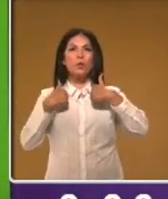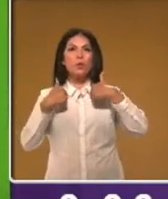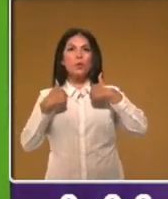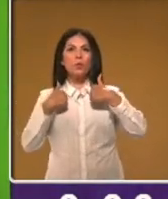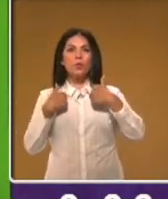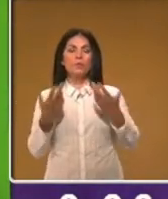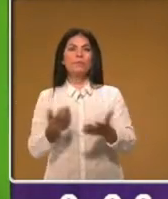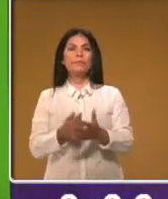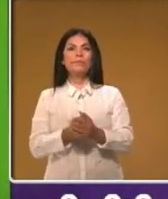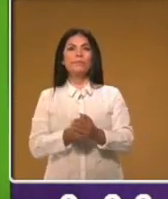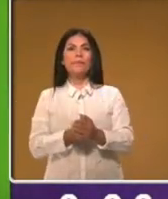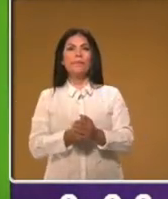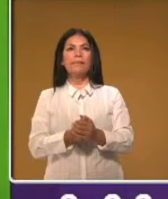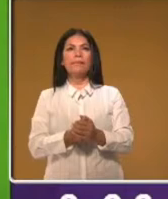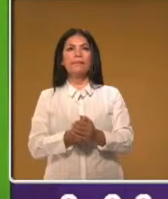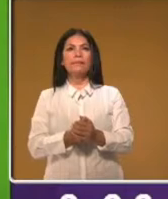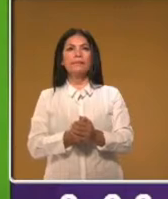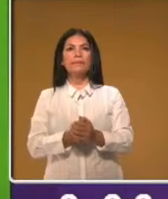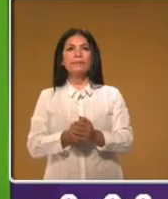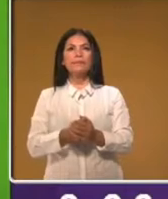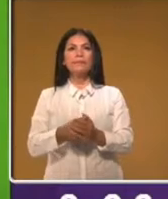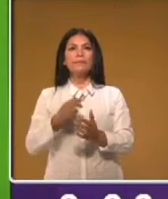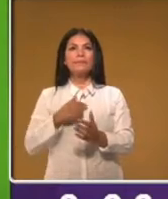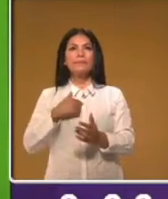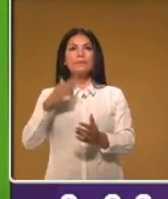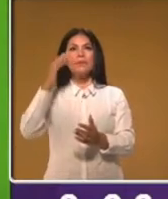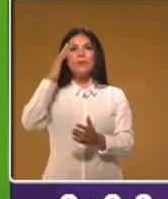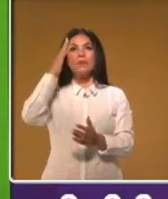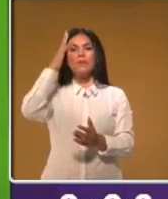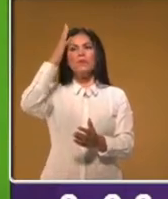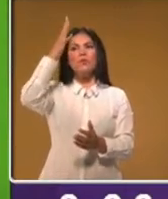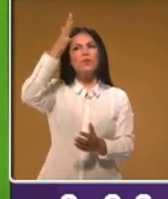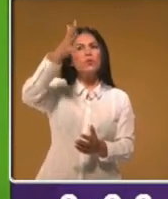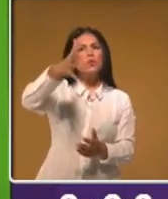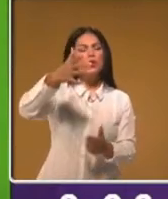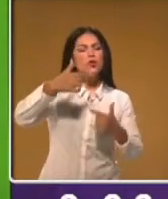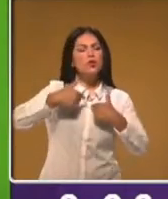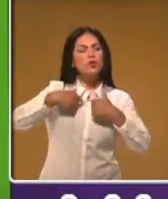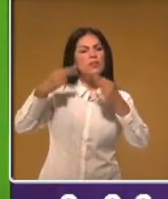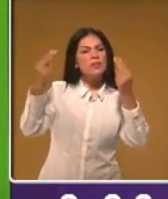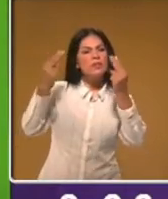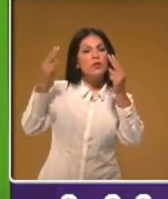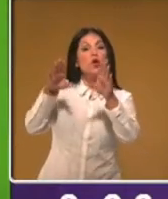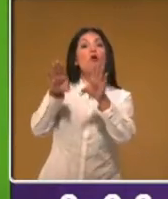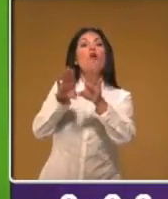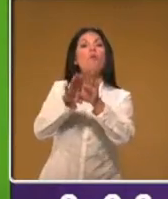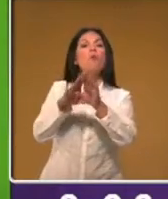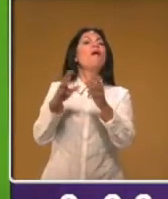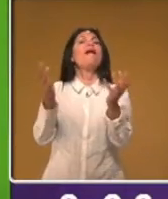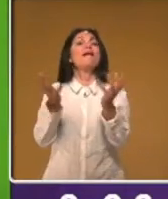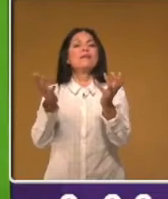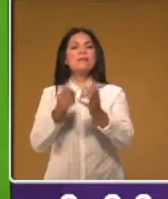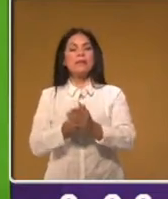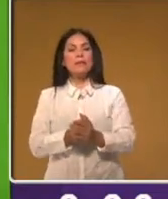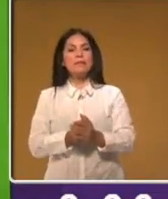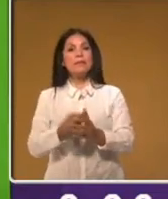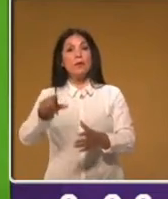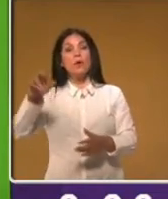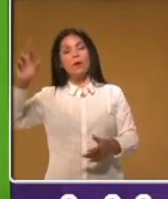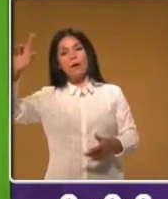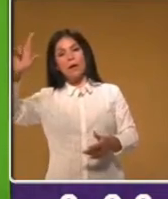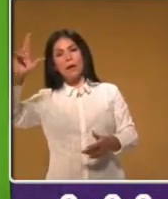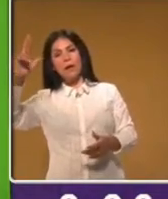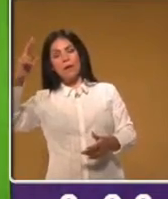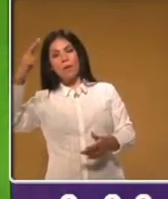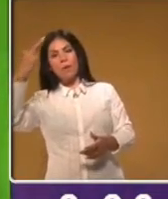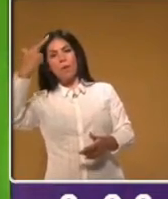second grade, where you use the future, the simple future, will and want. Do you remember will